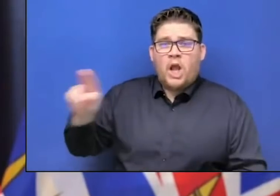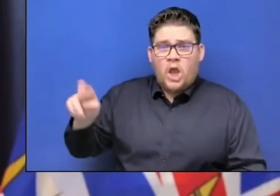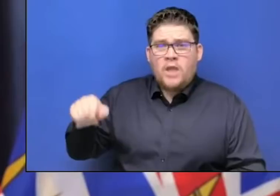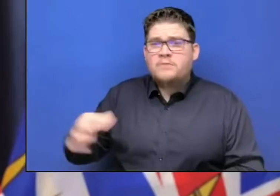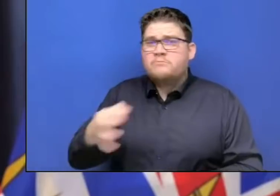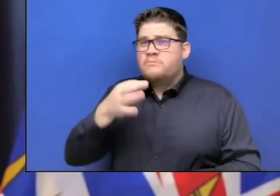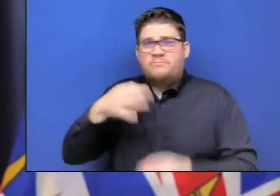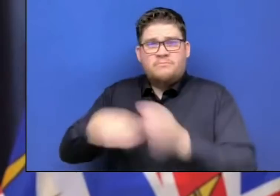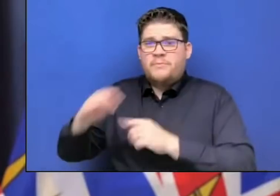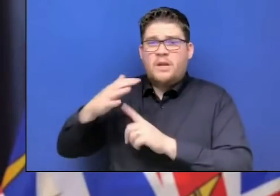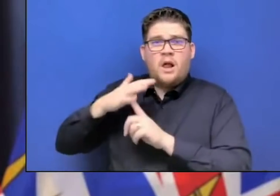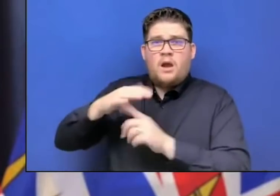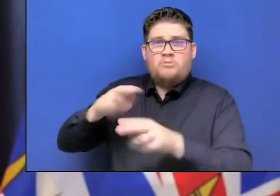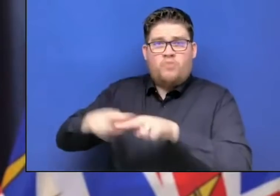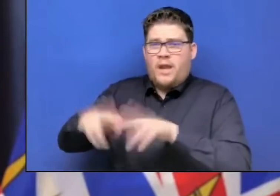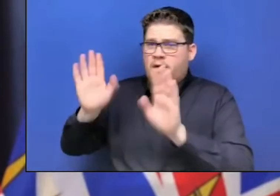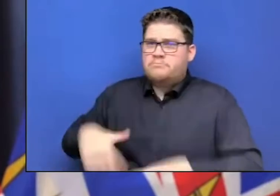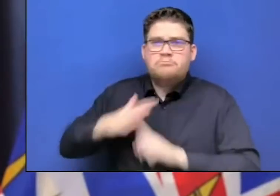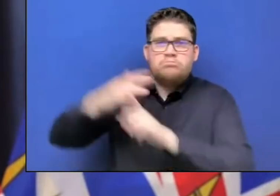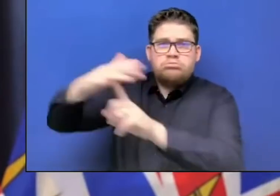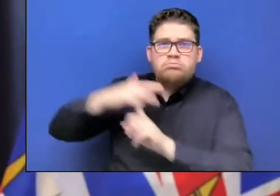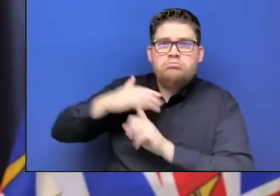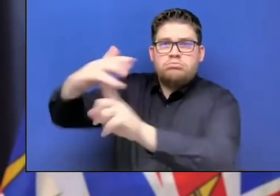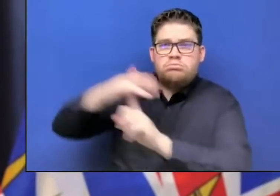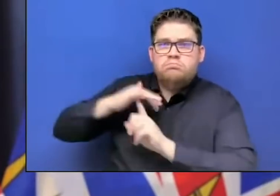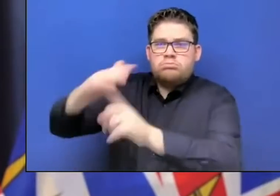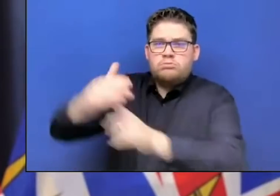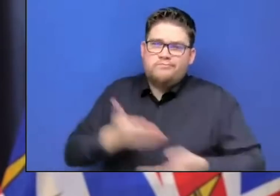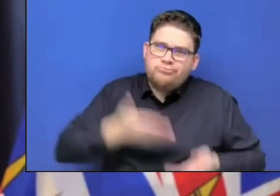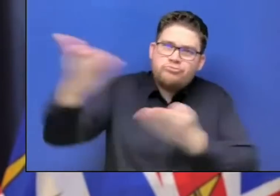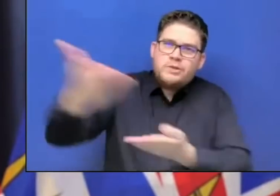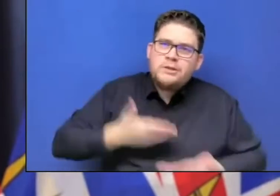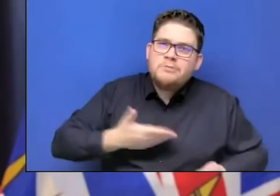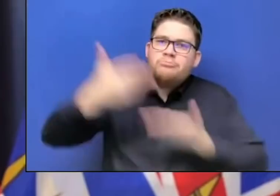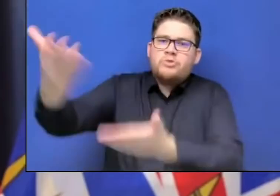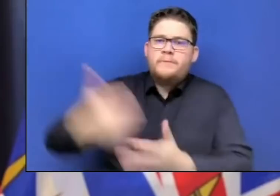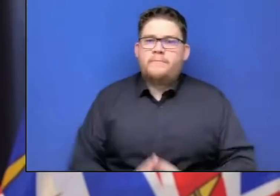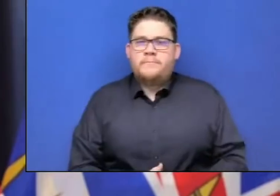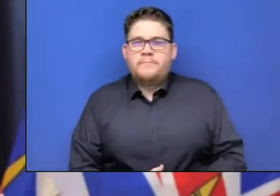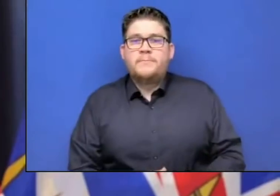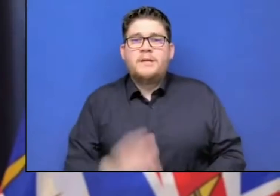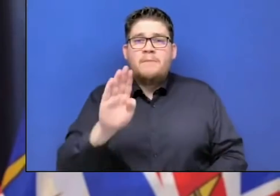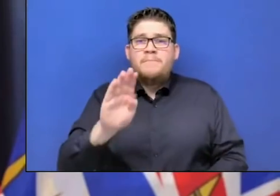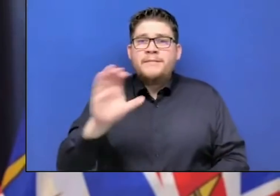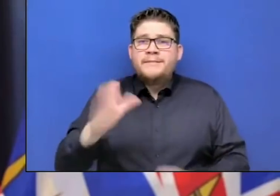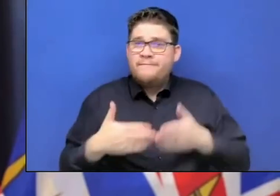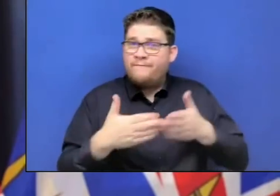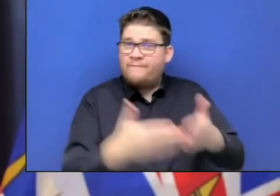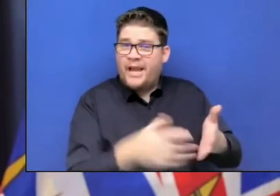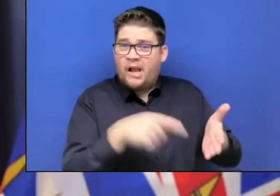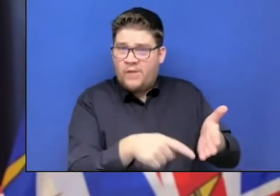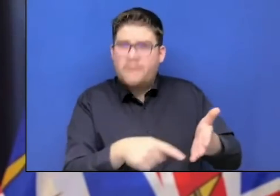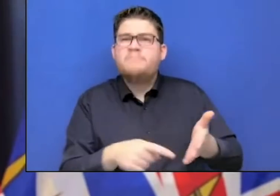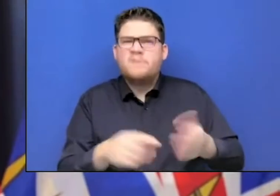while work continues to open their rail lines. BC Ferries here on the coast is adding sailings for cargo out of Duke